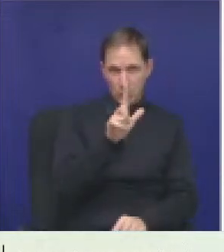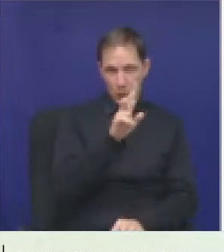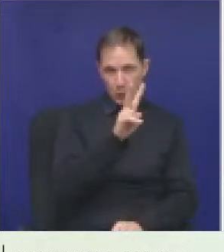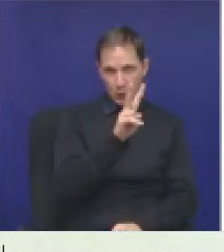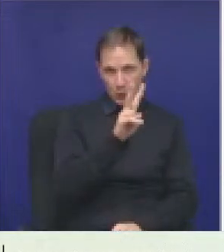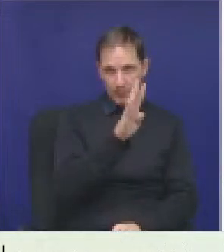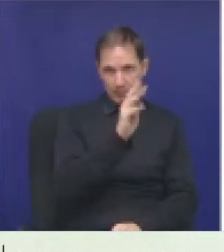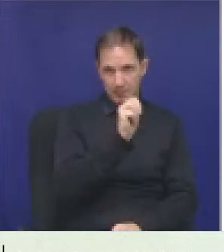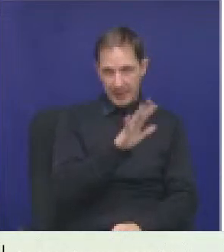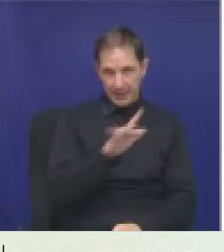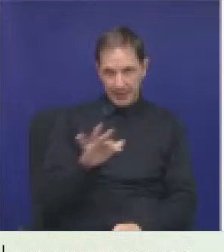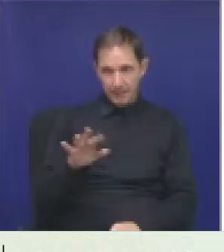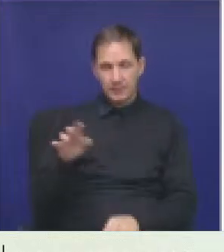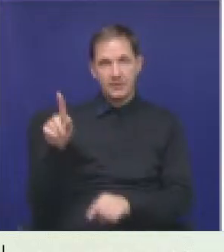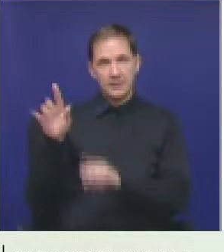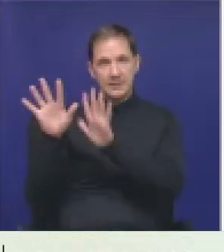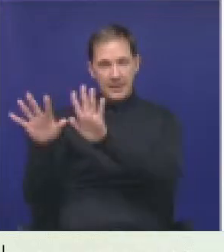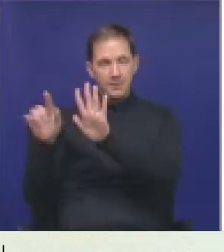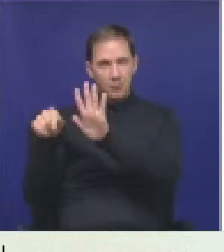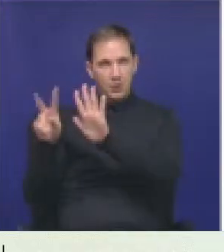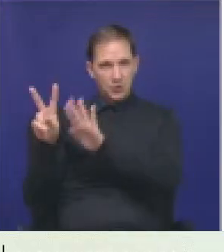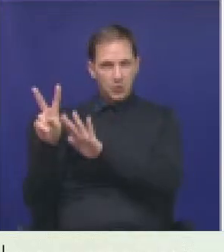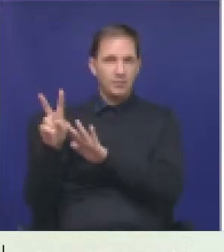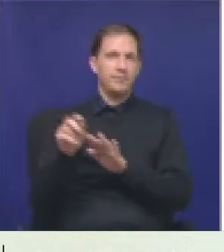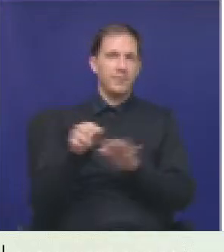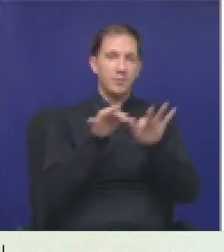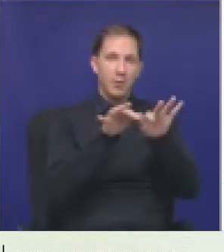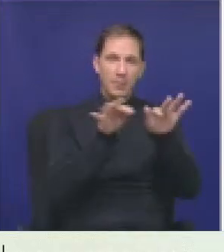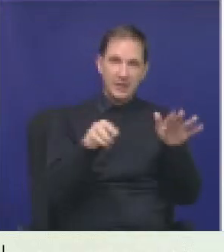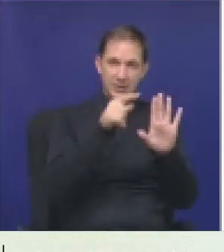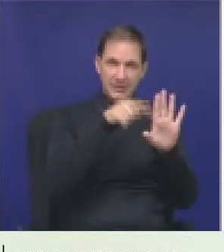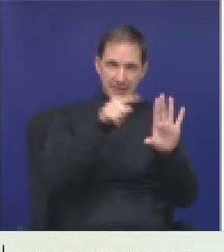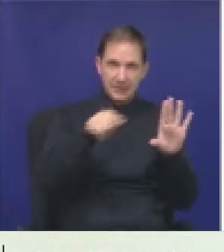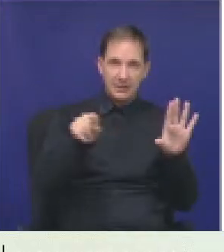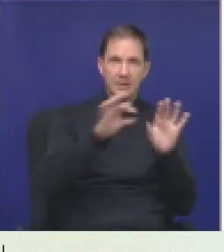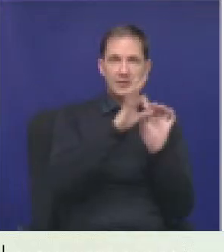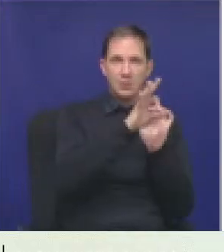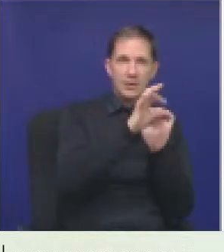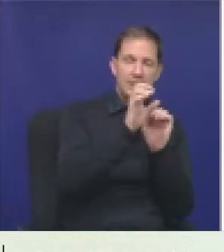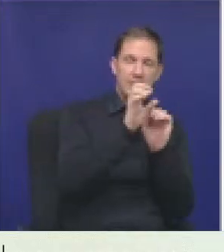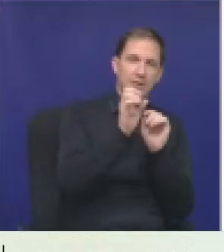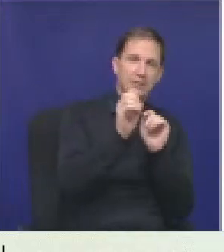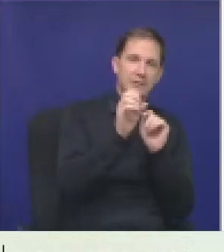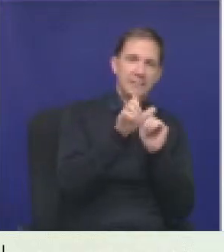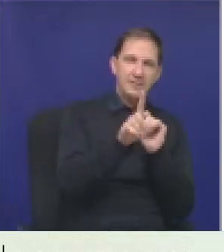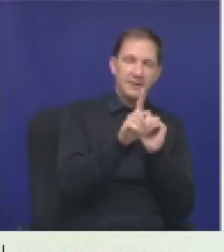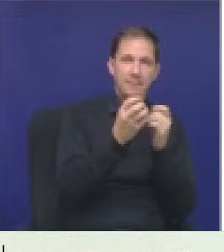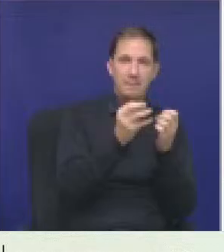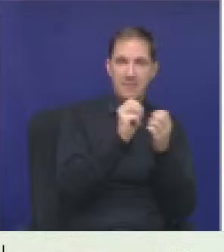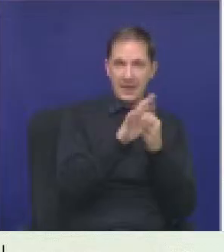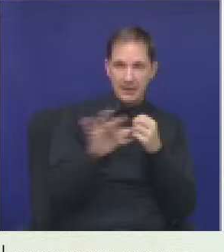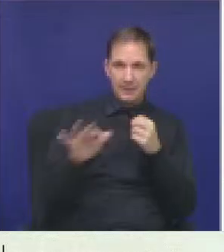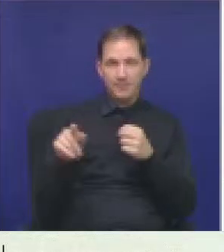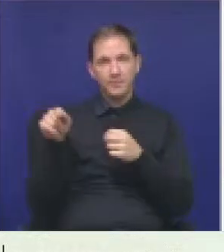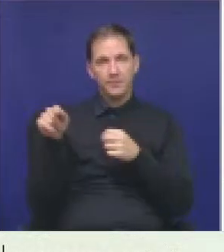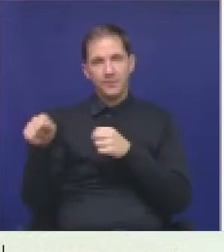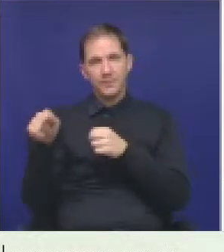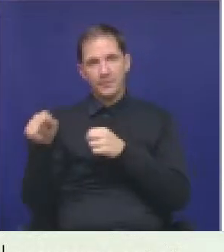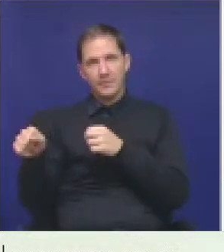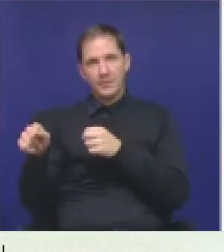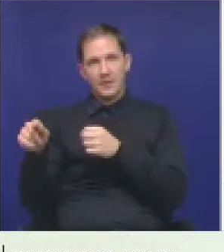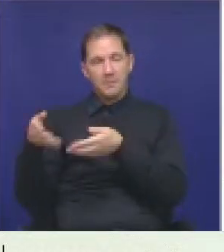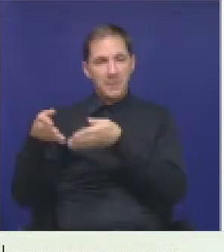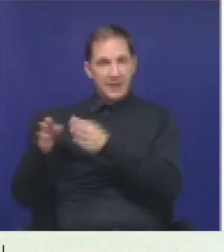Statistics, 310.5 million, Population and Social Statistics, 307.7 million, Methodology and Statistical